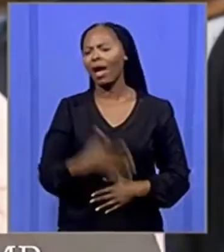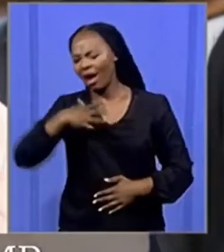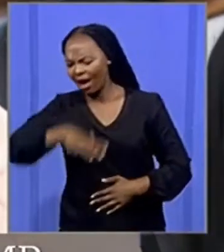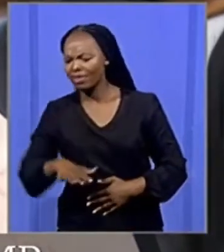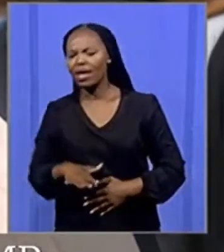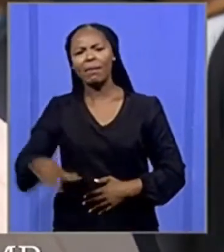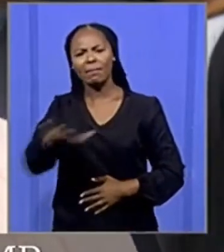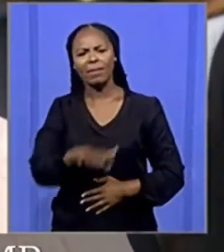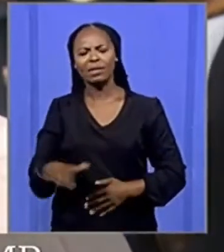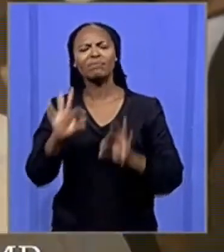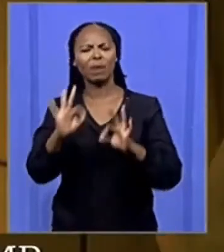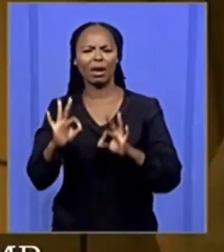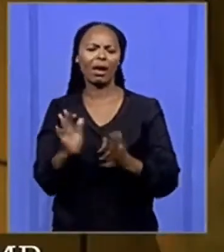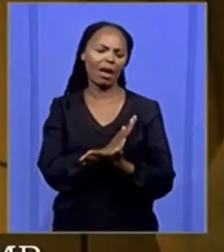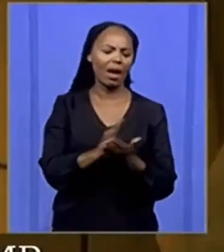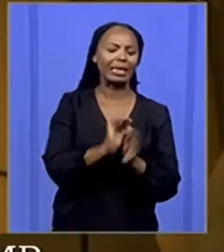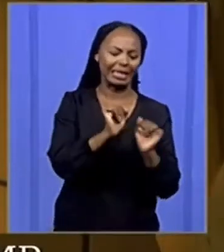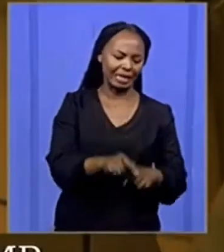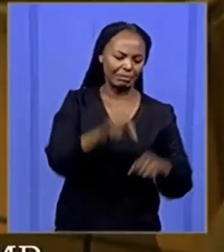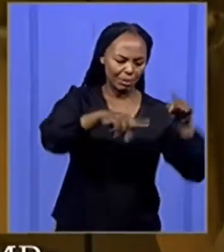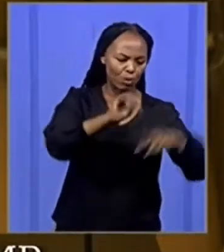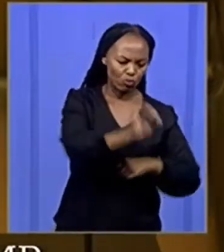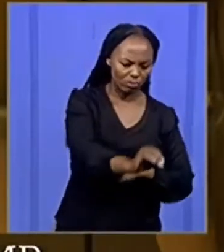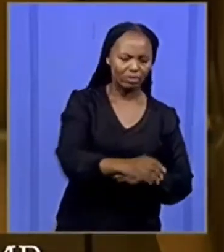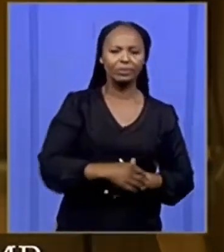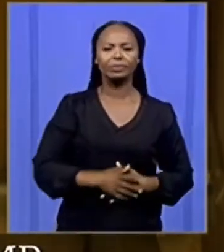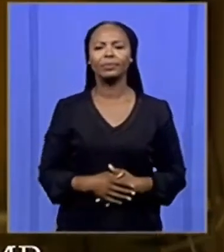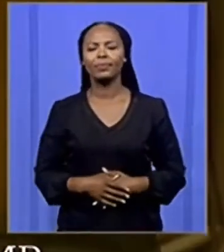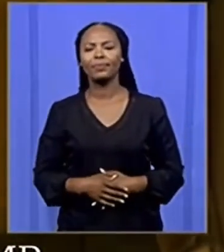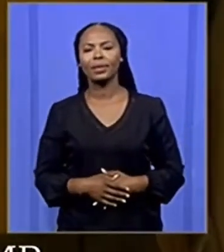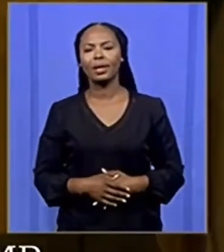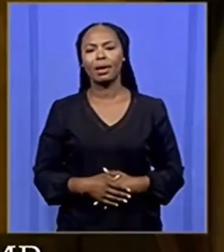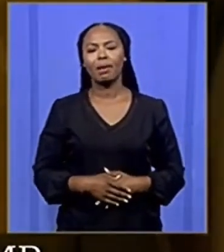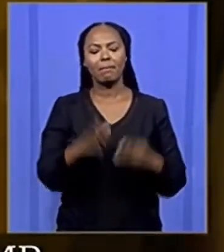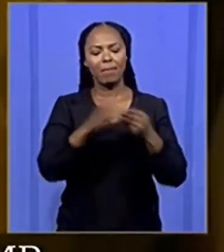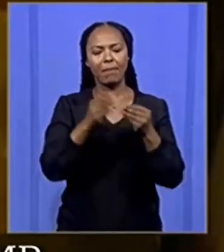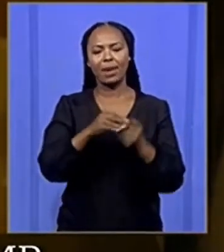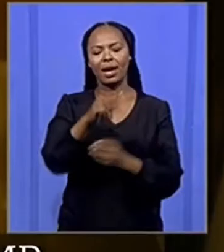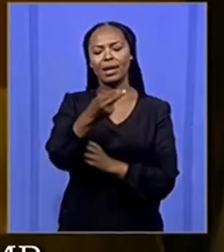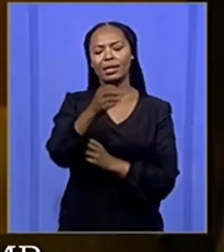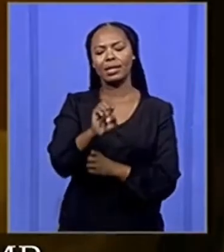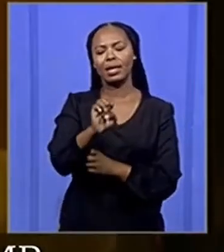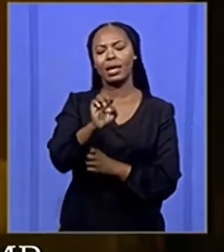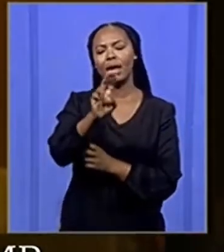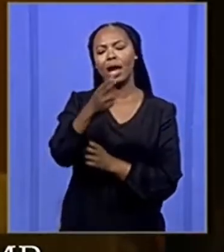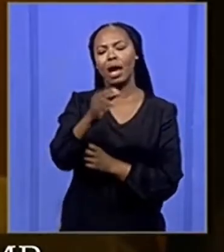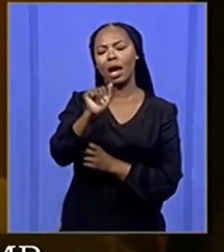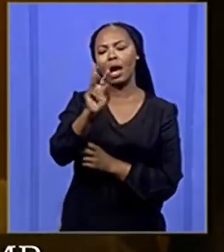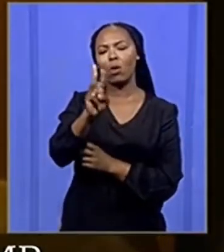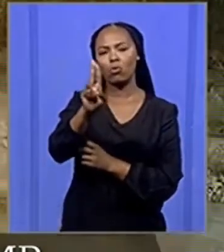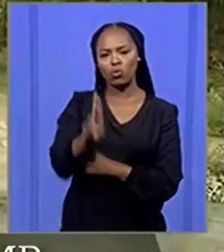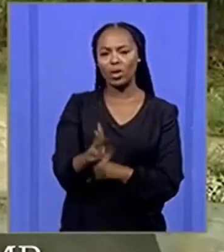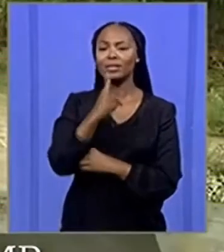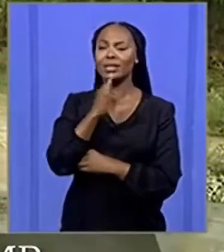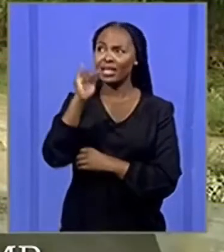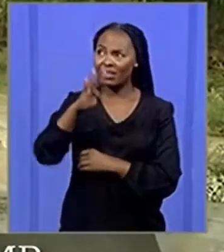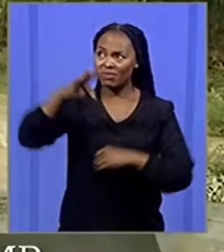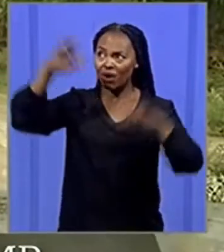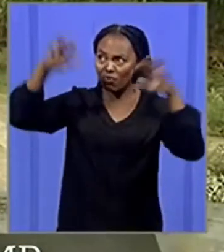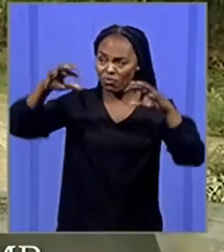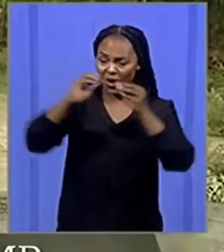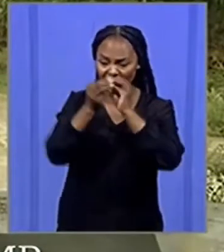are the leakages with them. Go sa le bjalo, maloko a Nehau a dirile matšhošetši a go ngala mošomo ge seemo se ka se rarollwe ka ponyo